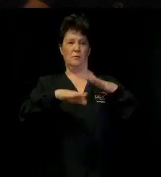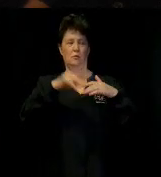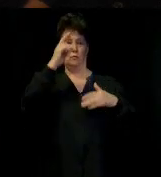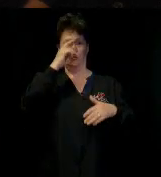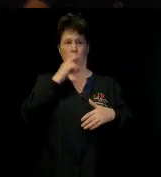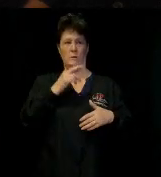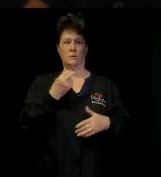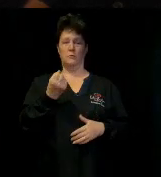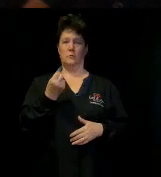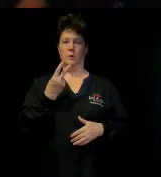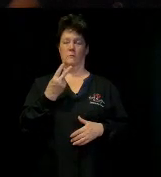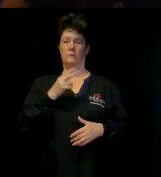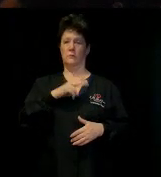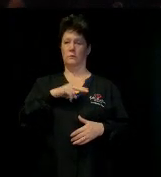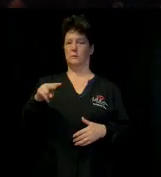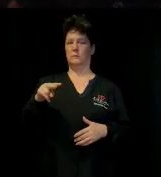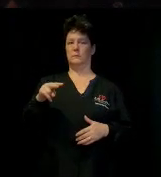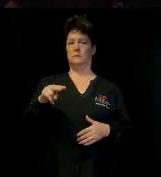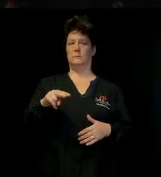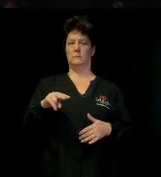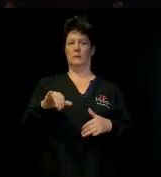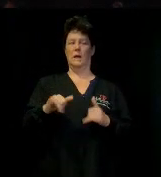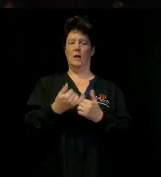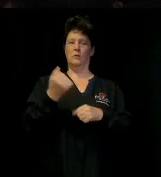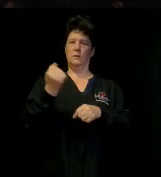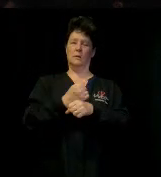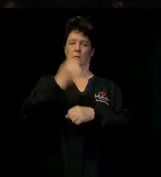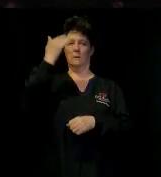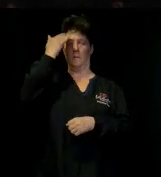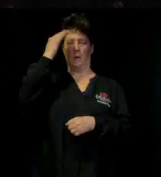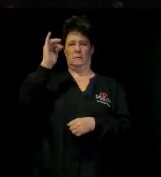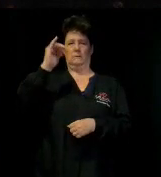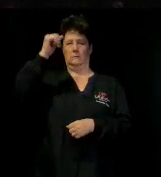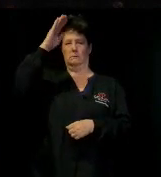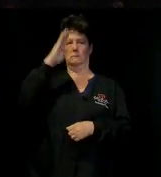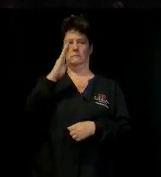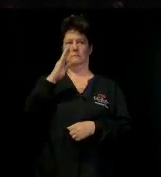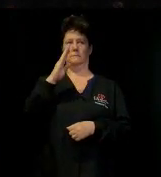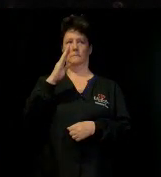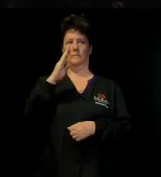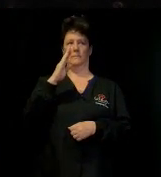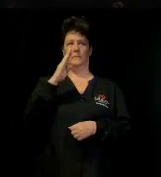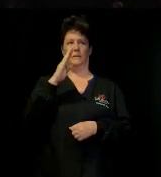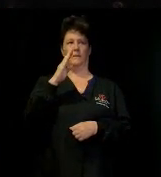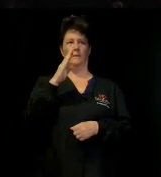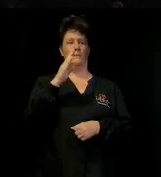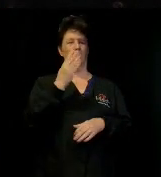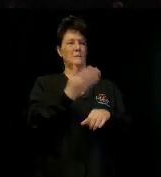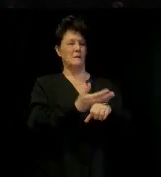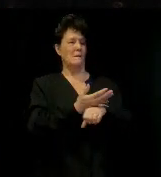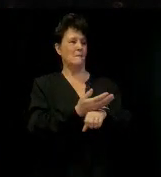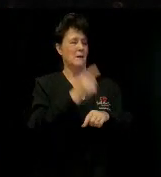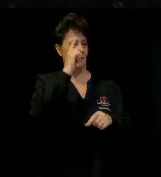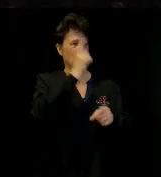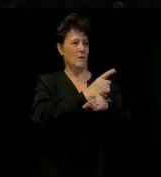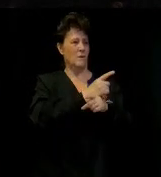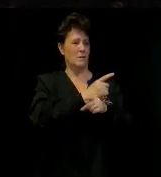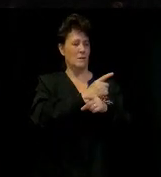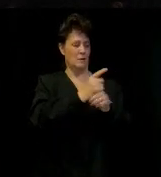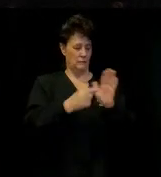and 2. How do you get the mind of God? I beseech you therefore, brethren, by the mercies of God, that you present your bodies a